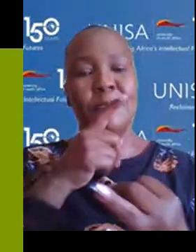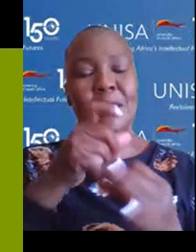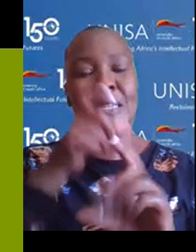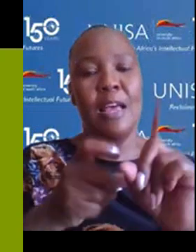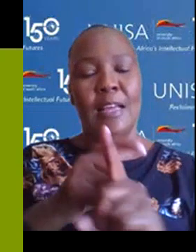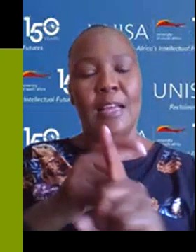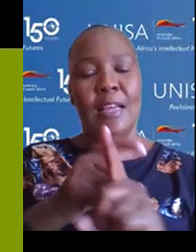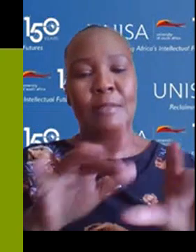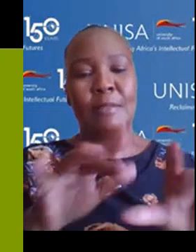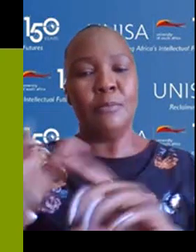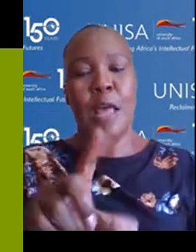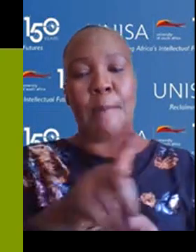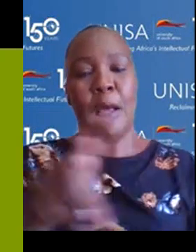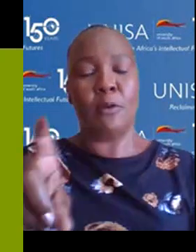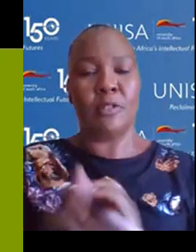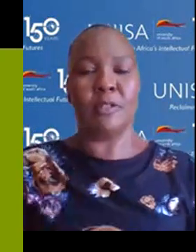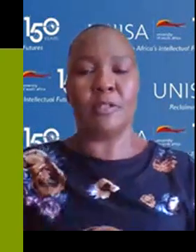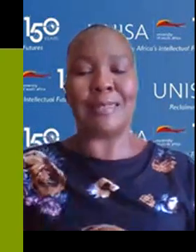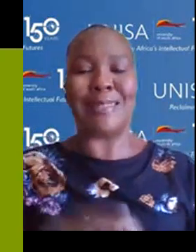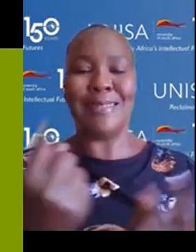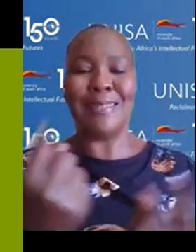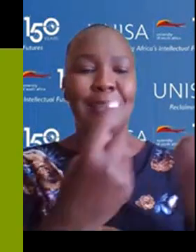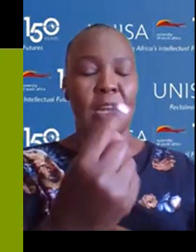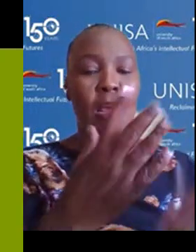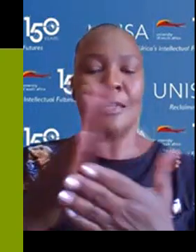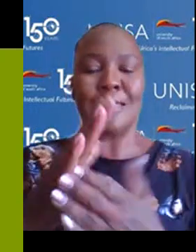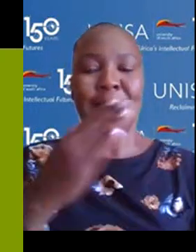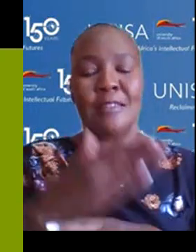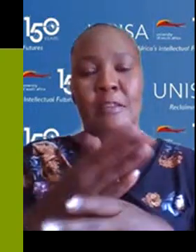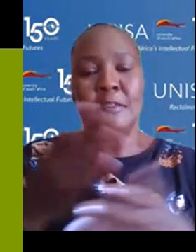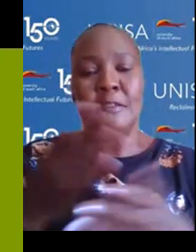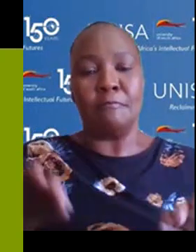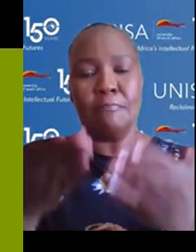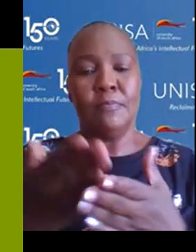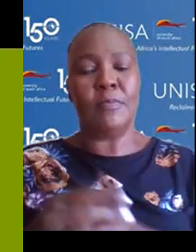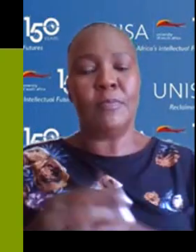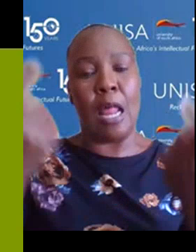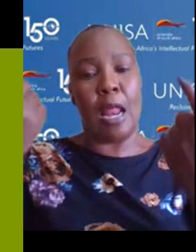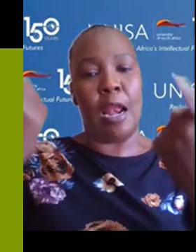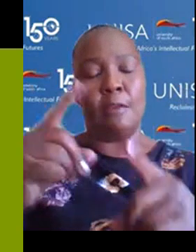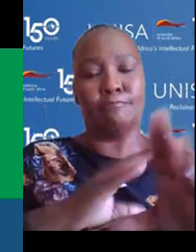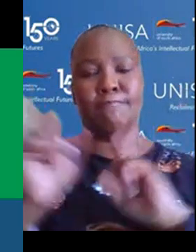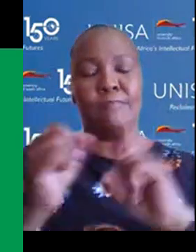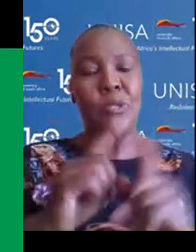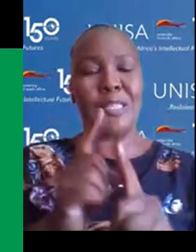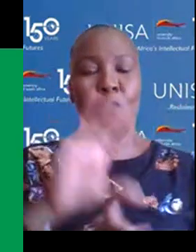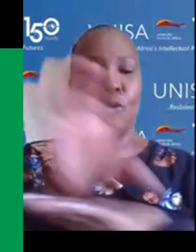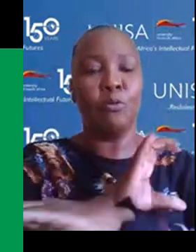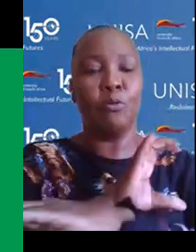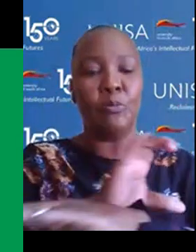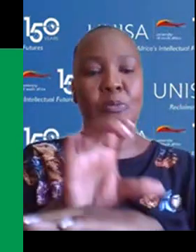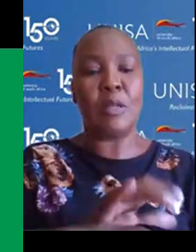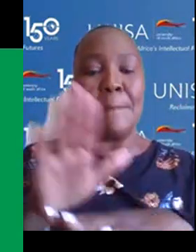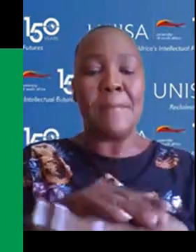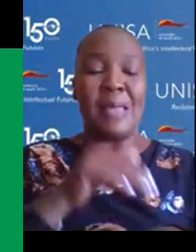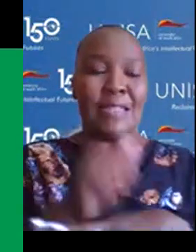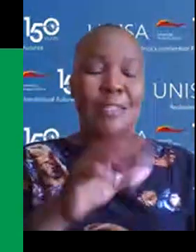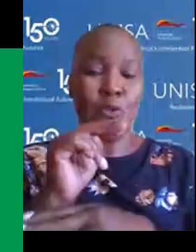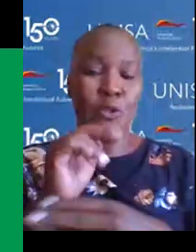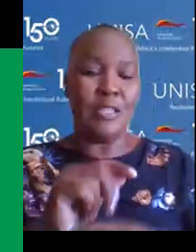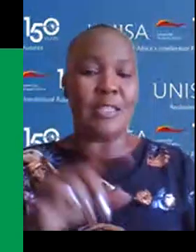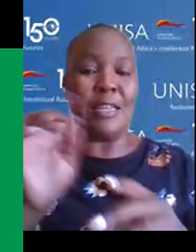keyboard, and the mouse. Each part serves a purpose that allows us to operate and interact with the computer. The base unit holds the